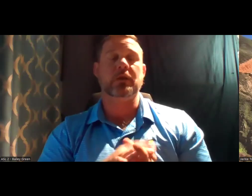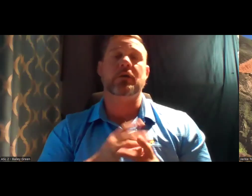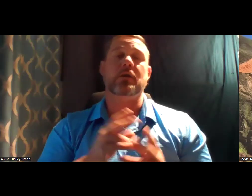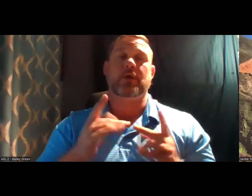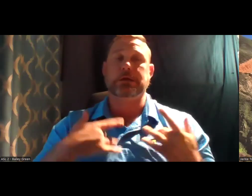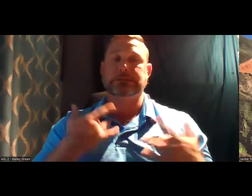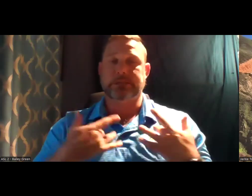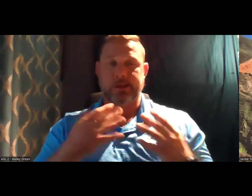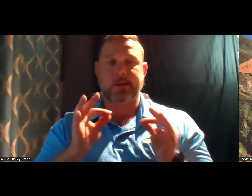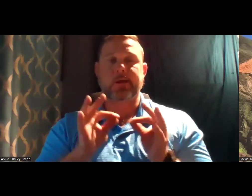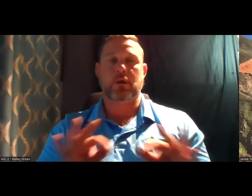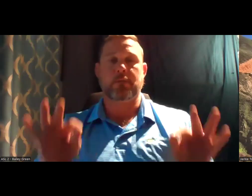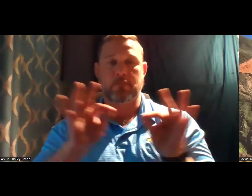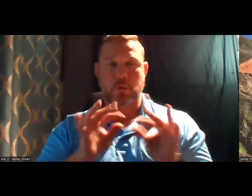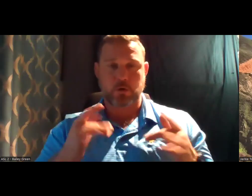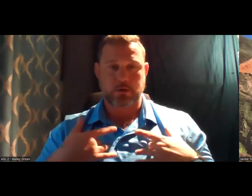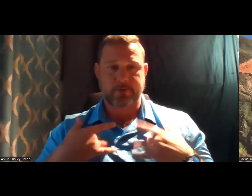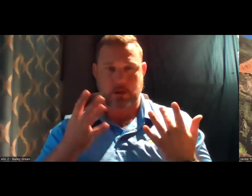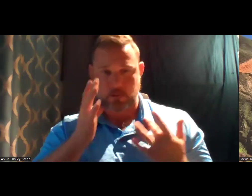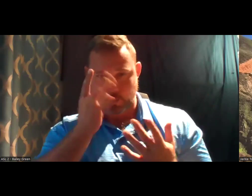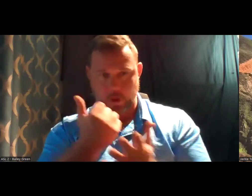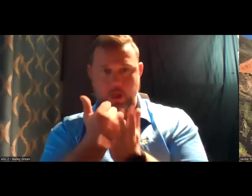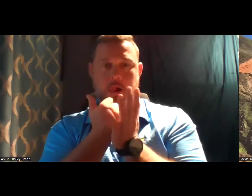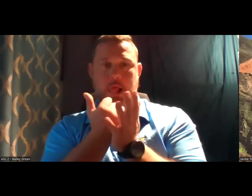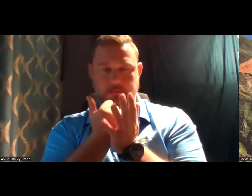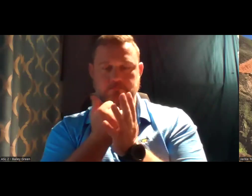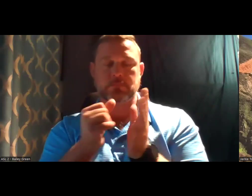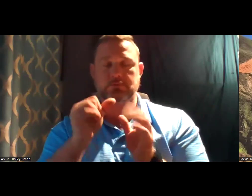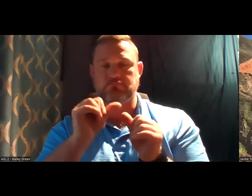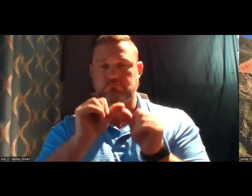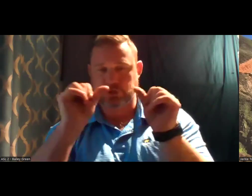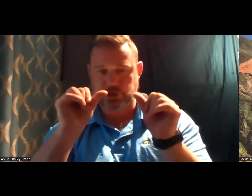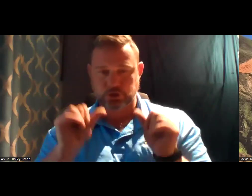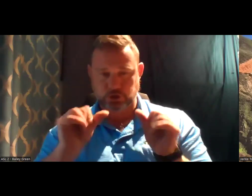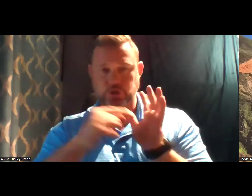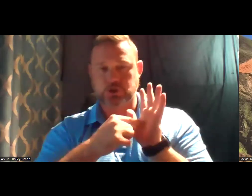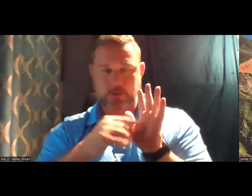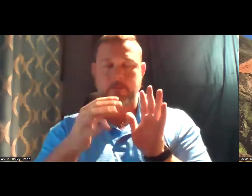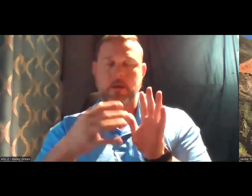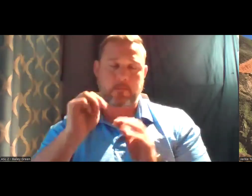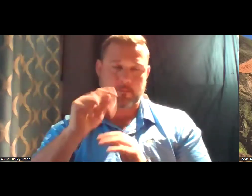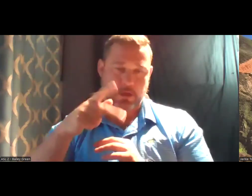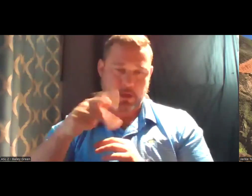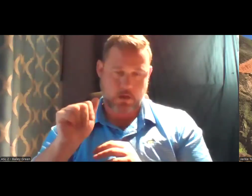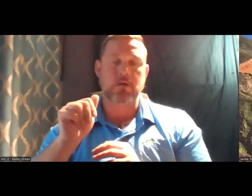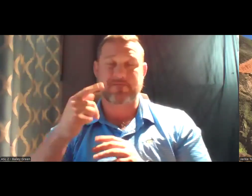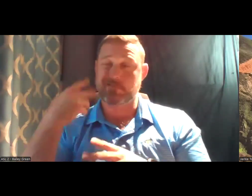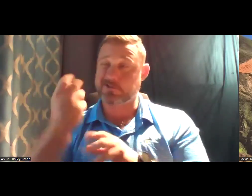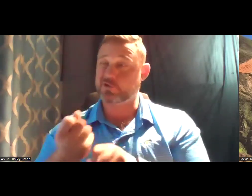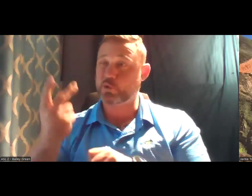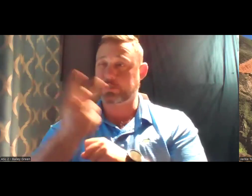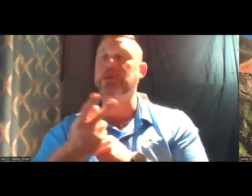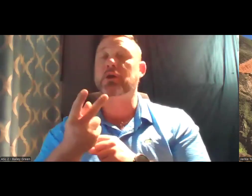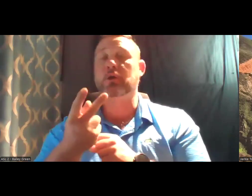an important event, one that's really going to help shape the Master Plan for Aging for the next 2 years and essentially beyond